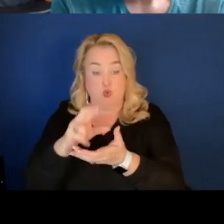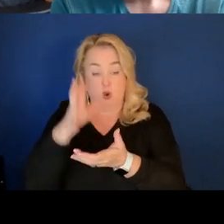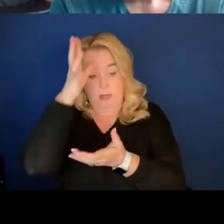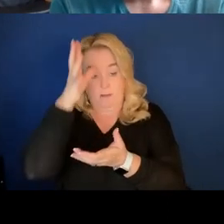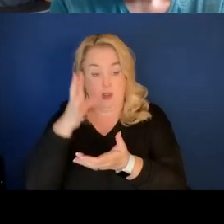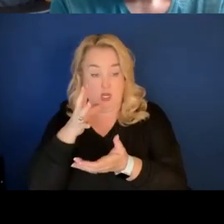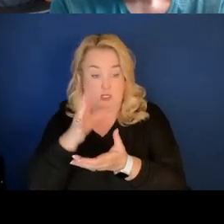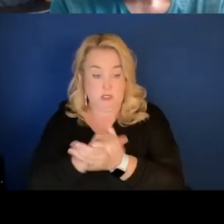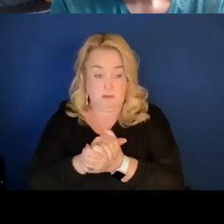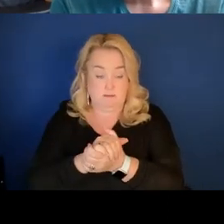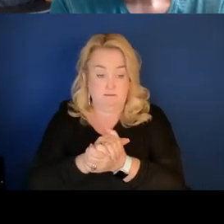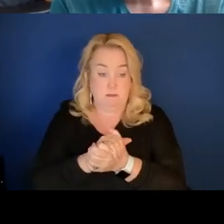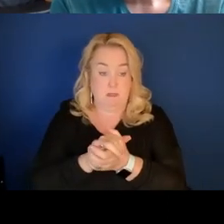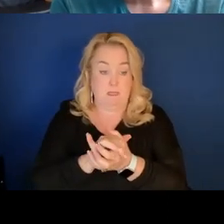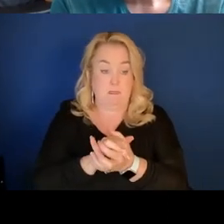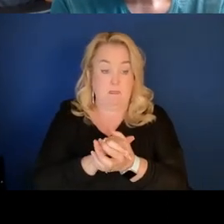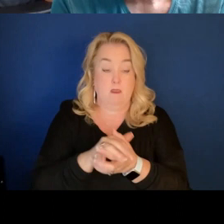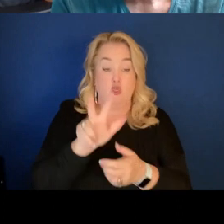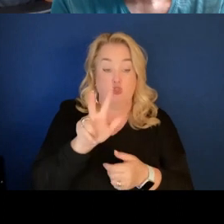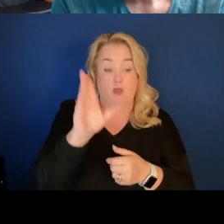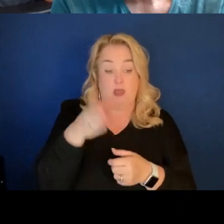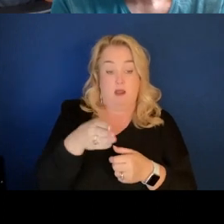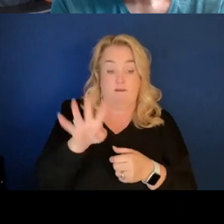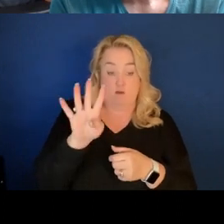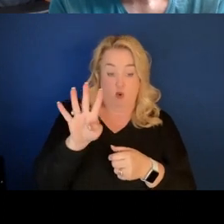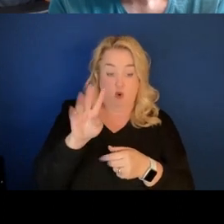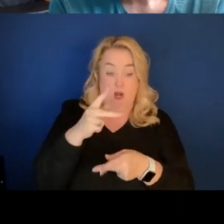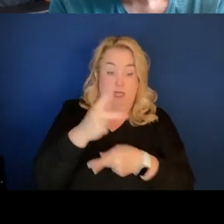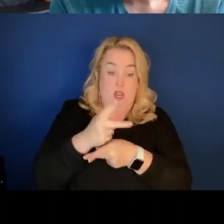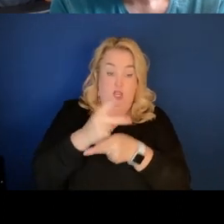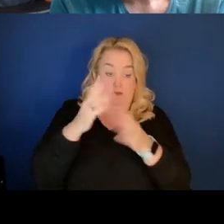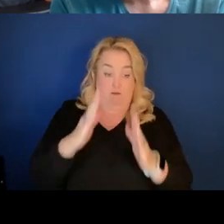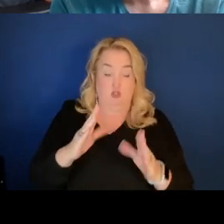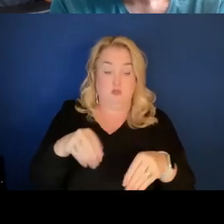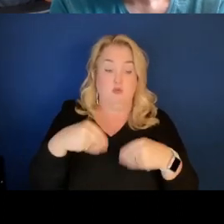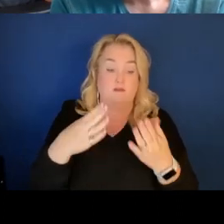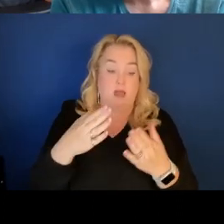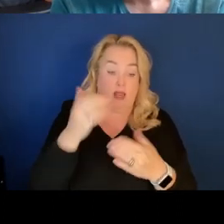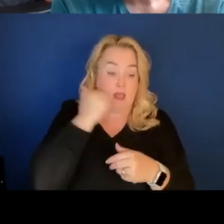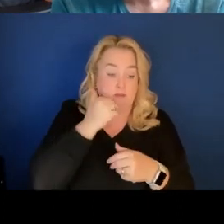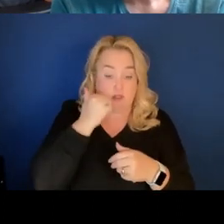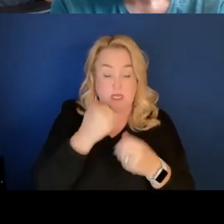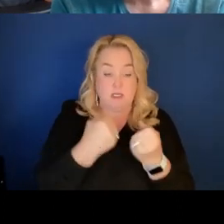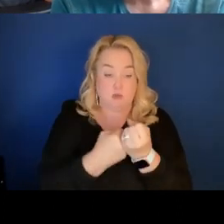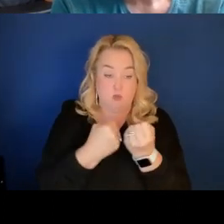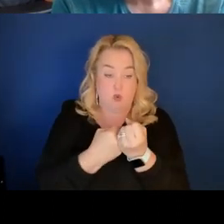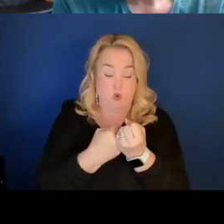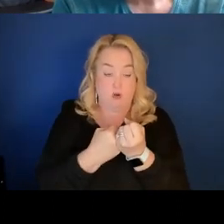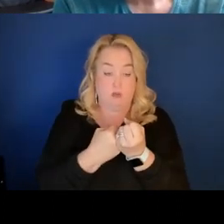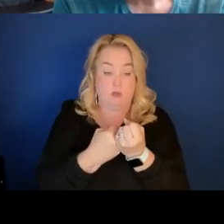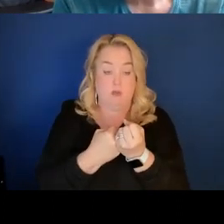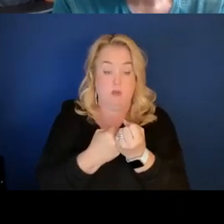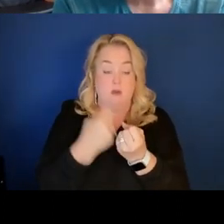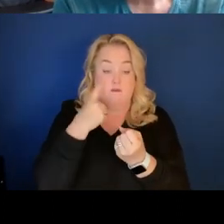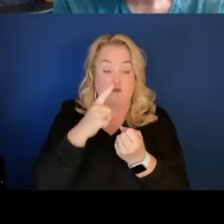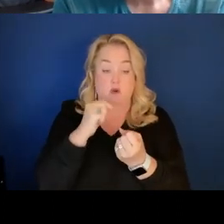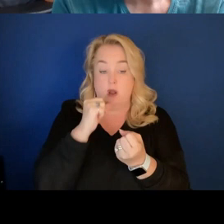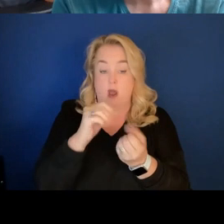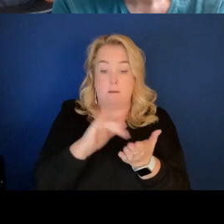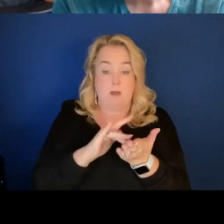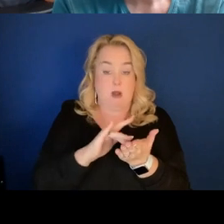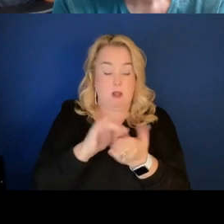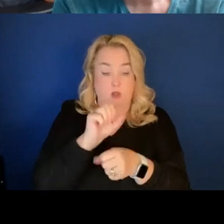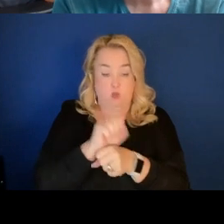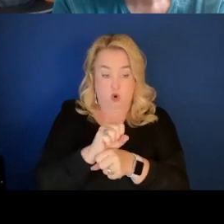parent. Nearly 3 out of 4 caregivers provide daily supports as well to care recipients for non-medical tasks such